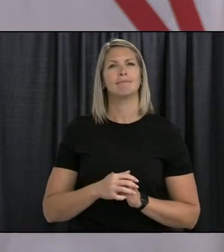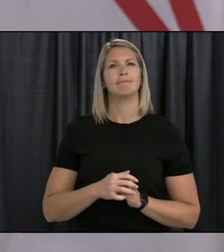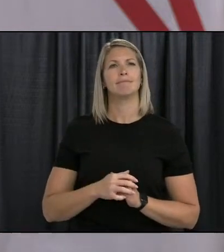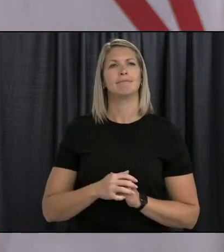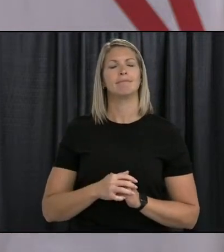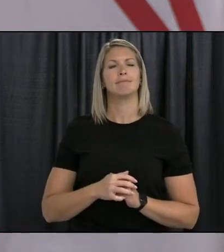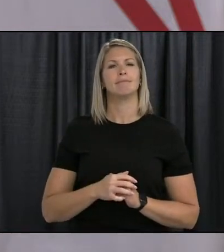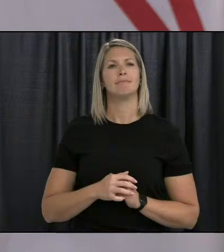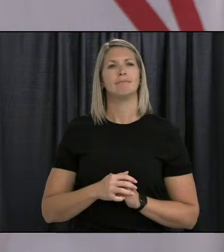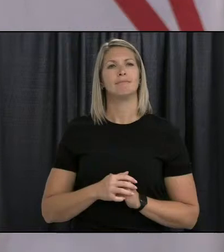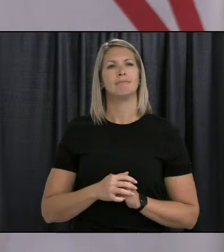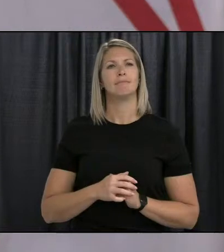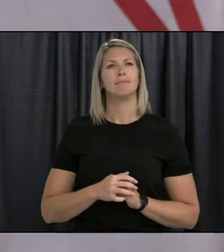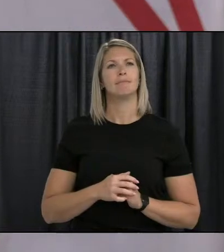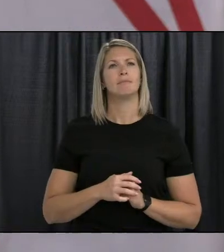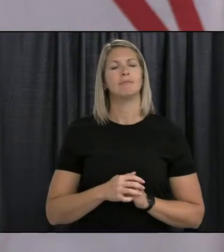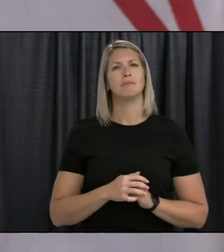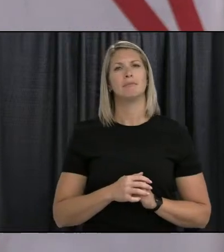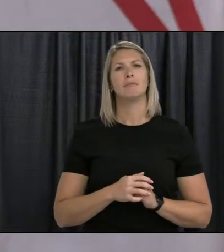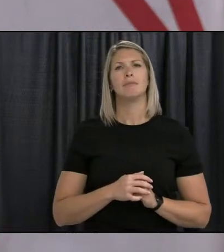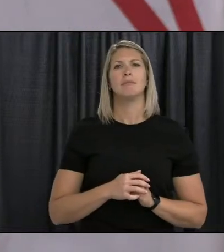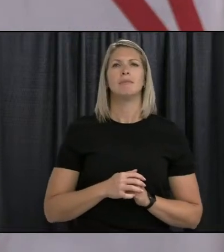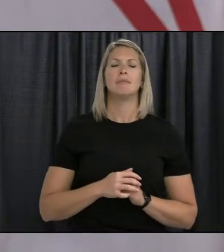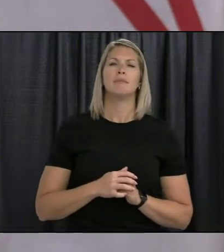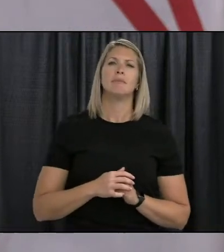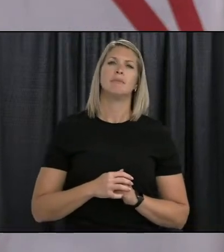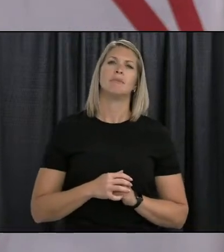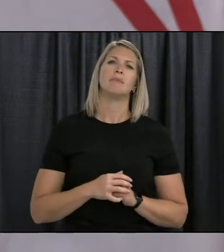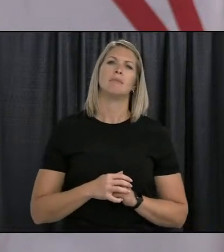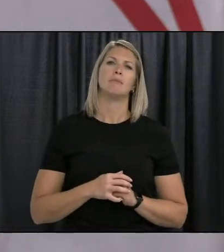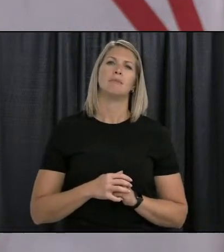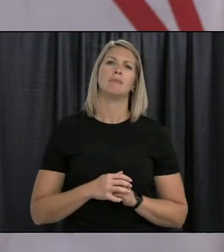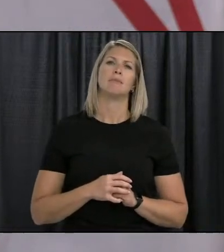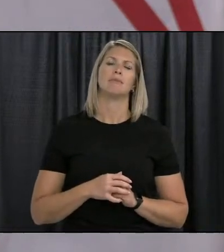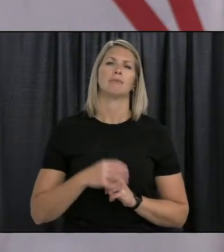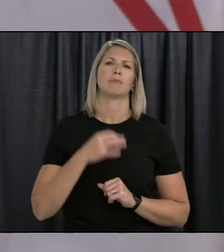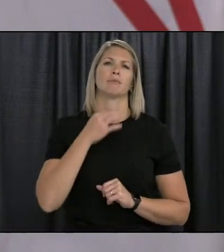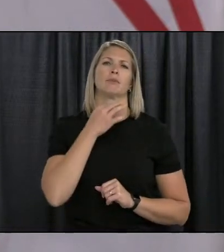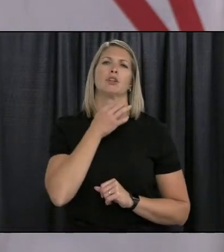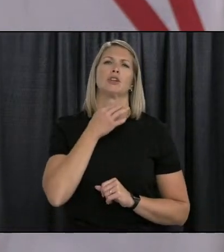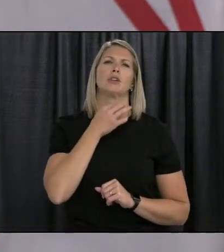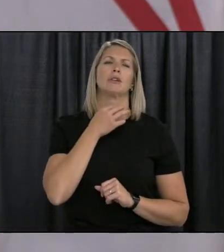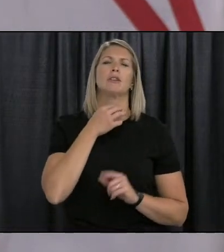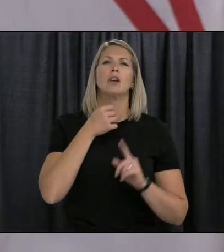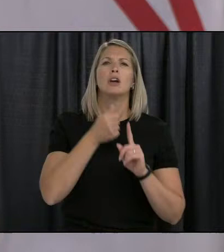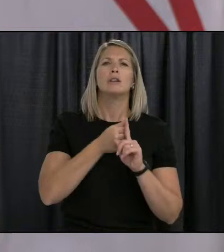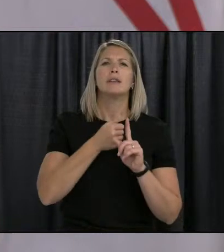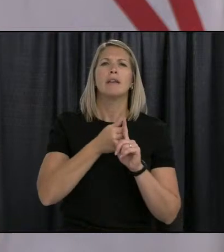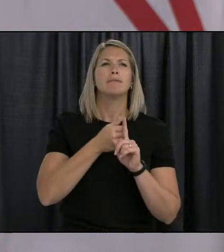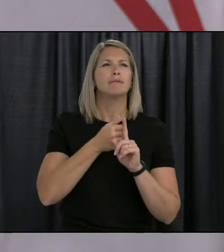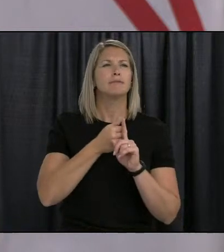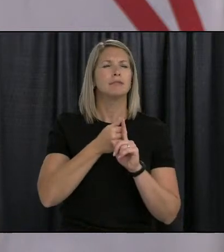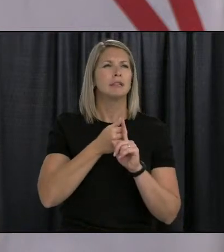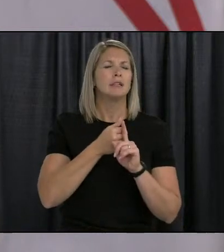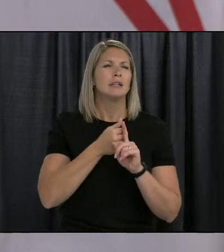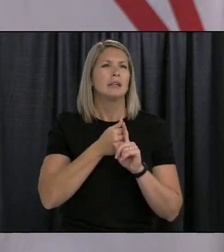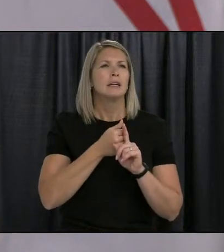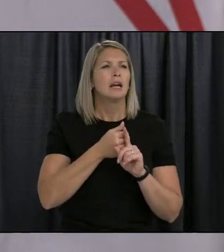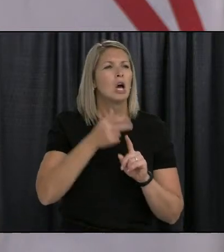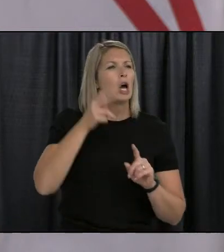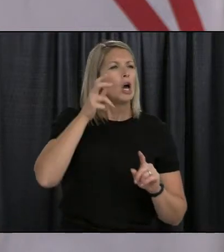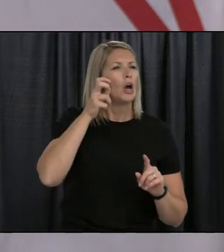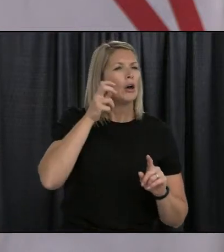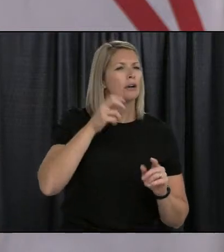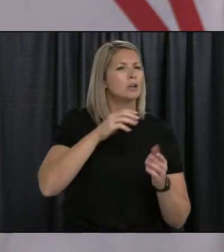to broach. I just want to know if you're concerned with any issues of complacency setting in smaller schools. We're hearing more and more anecdotal